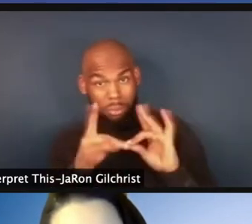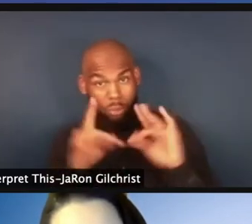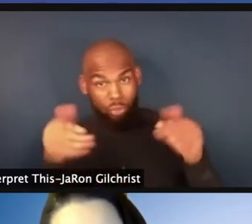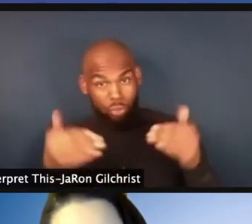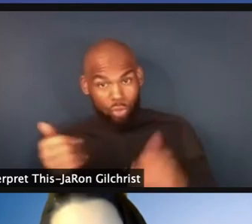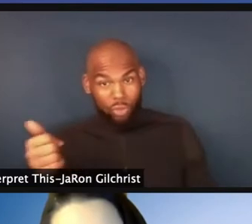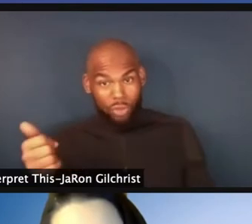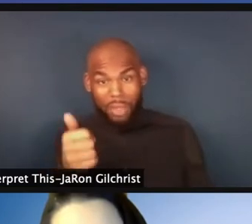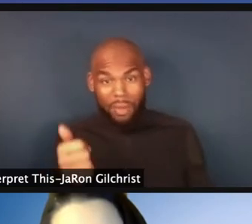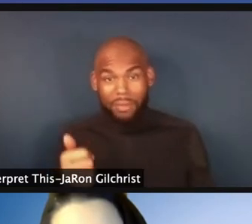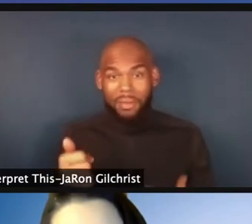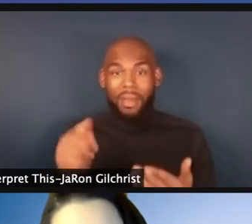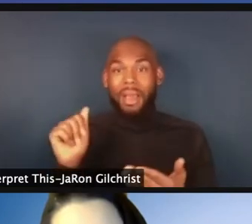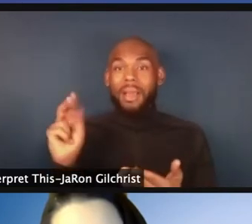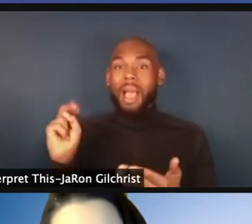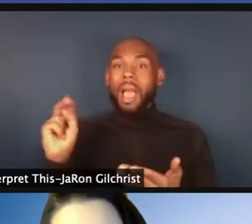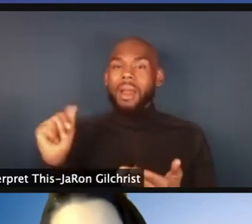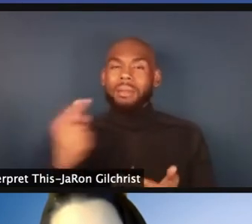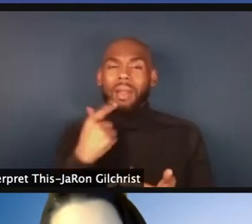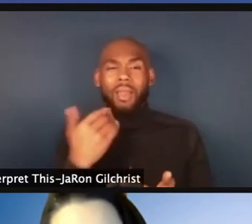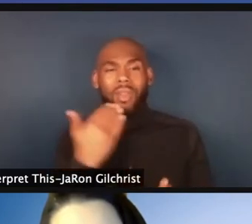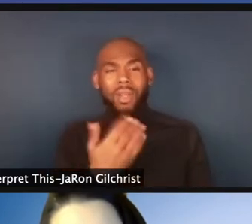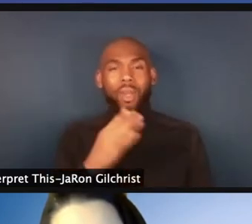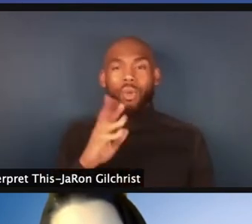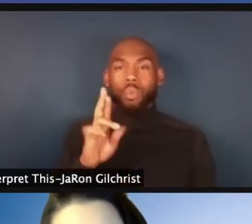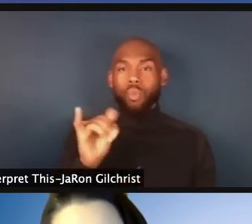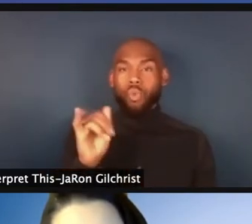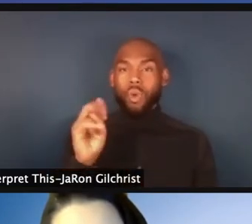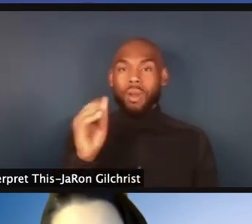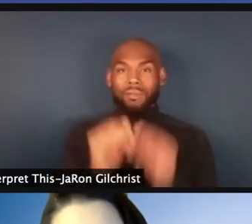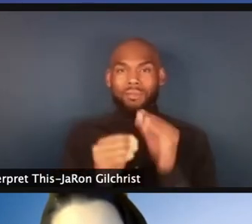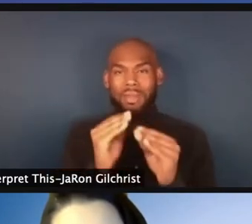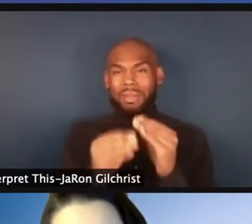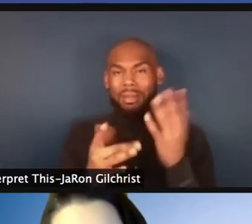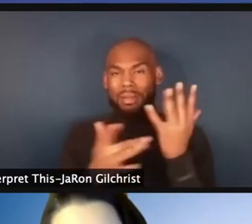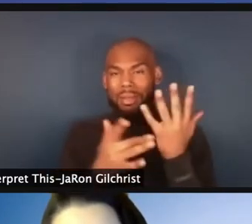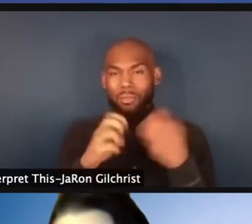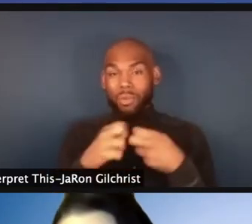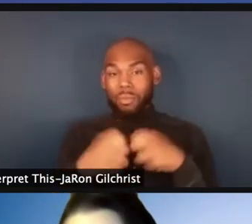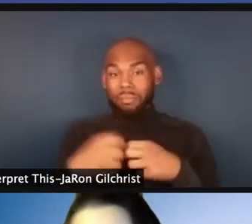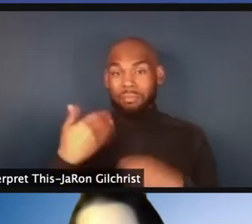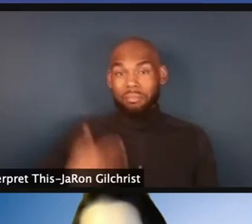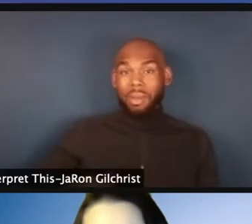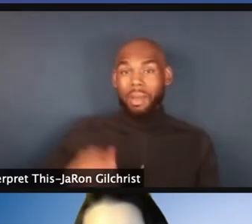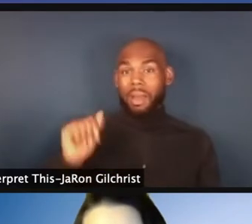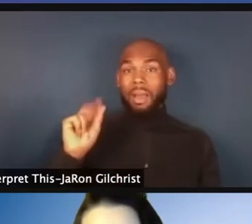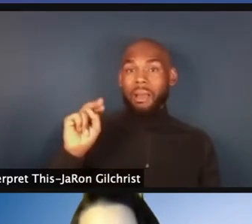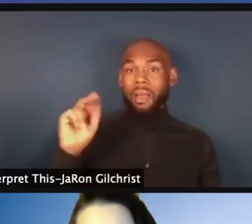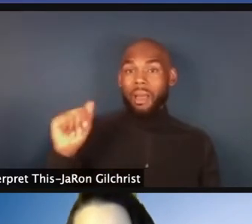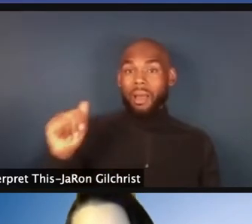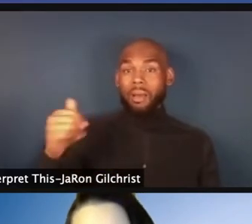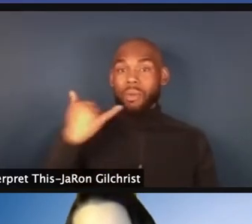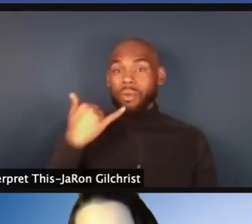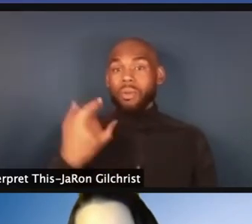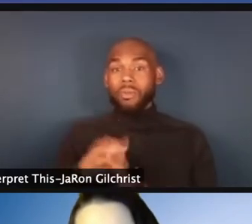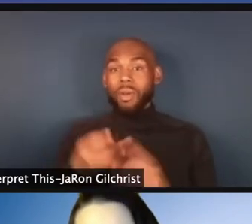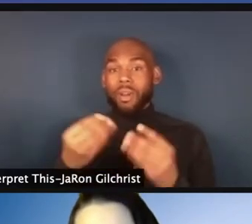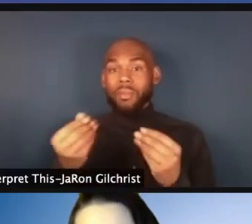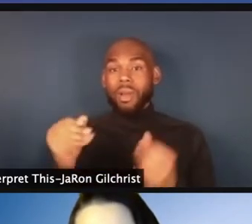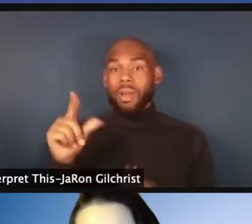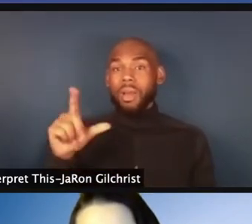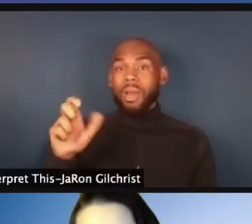those technical difficulties. Hi everyone, my name is Anna Lathrop. I'm calling in from the lands of the Lenape